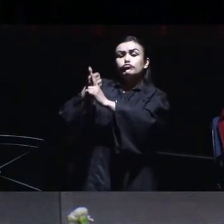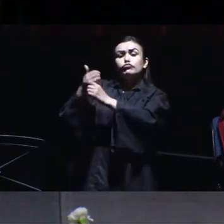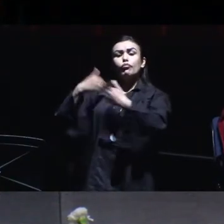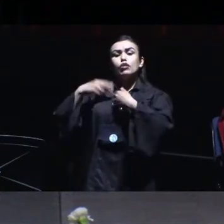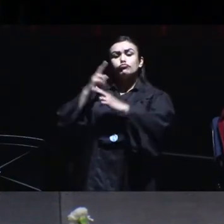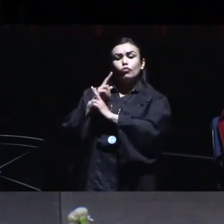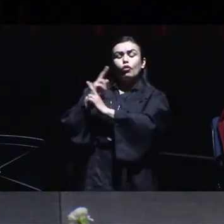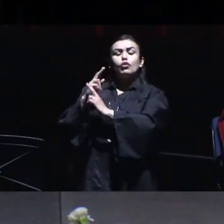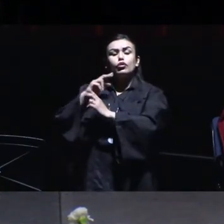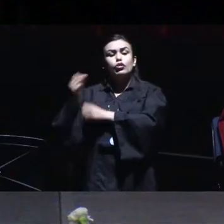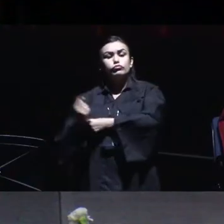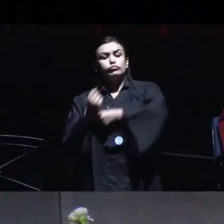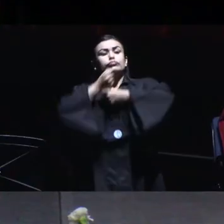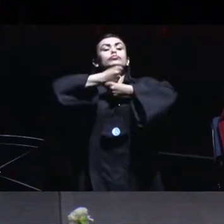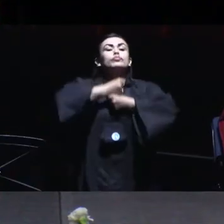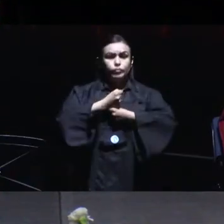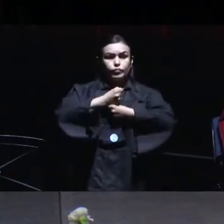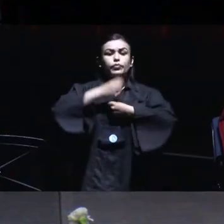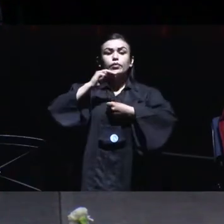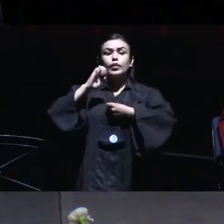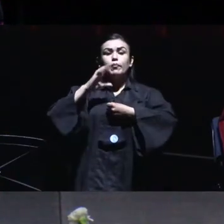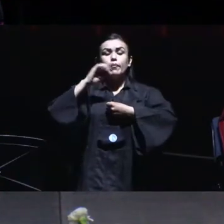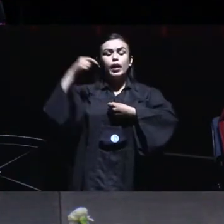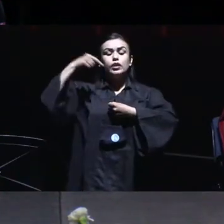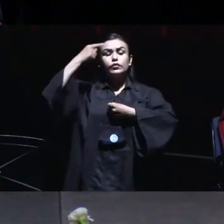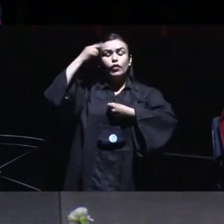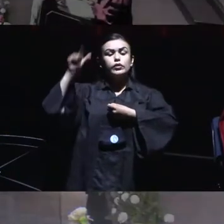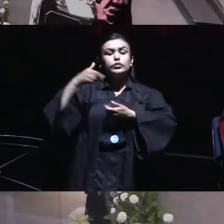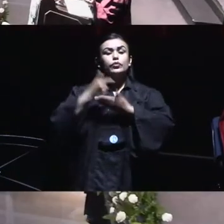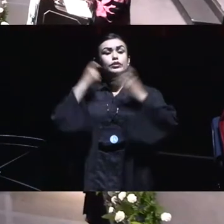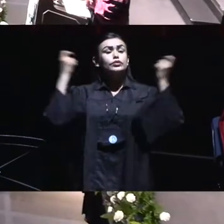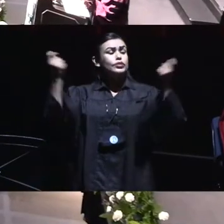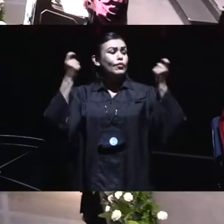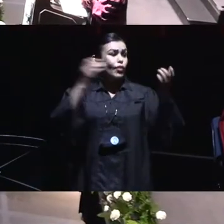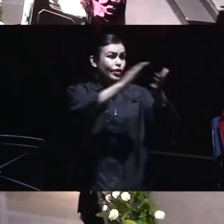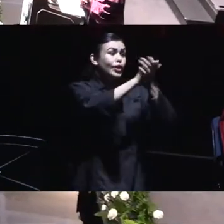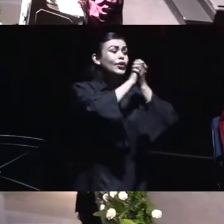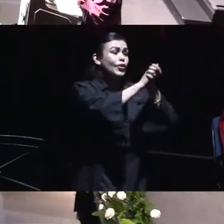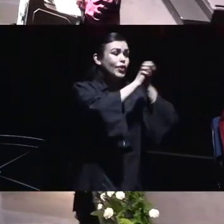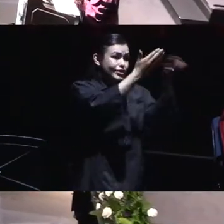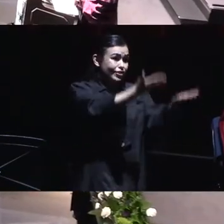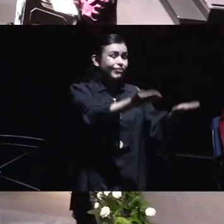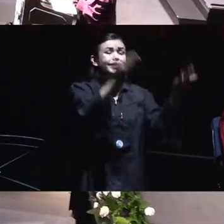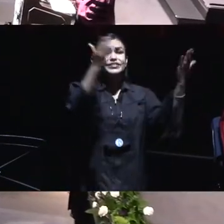privilege of escorting the college mace for this commencement ceremony. Ms. Gomez, congratulations.